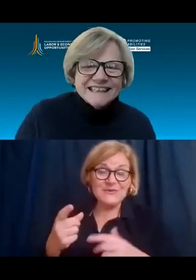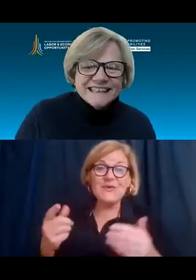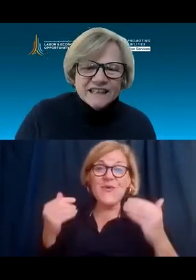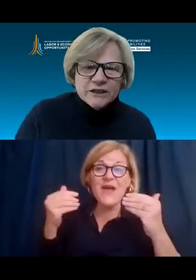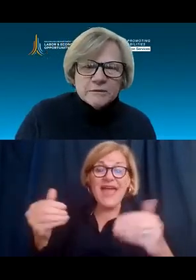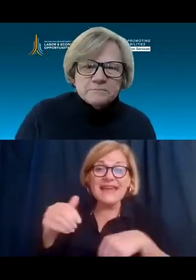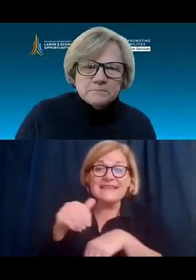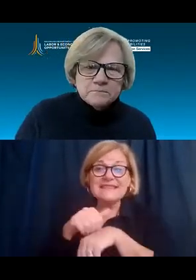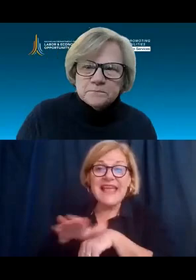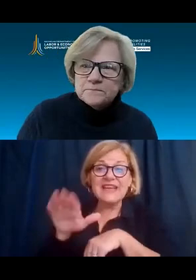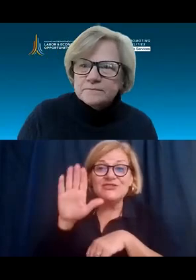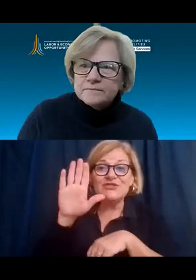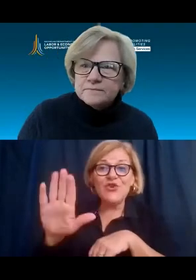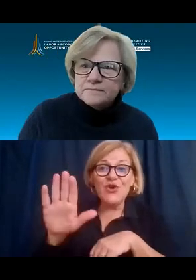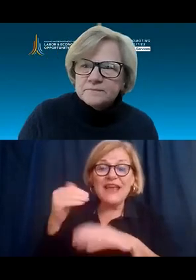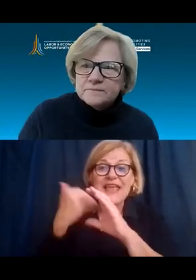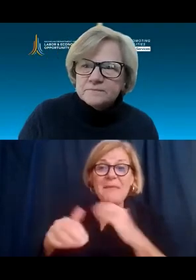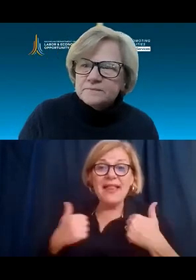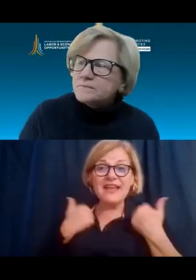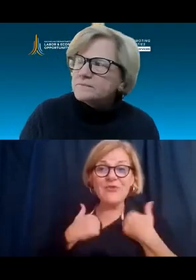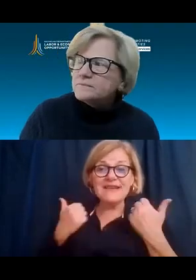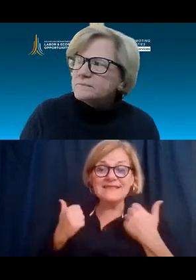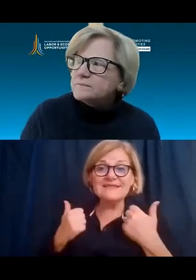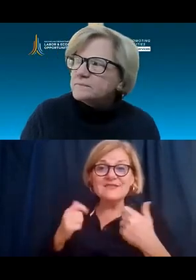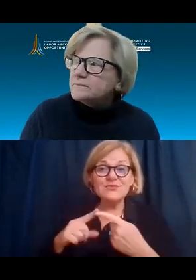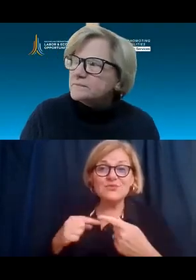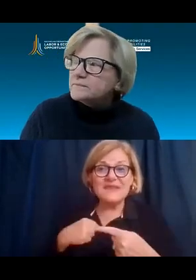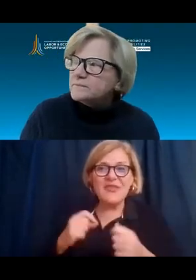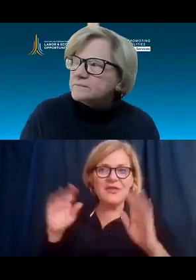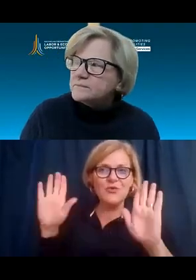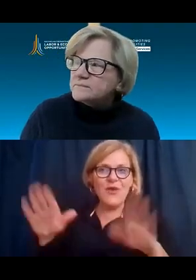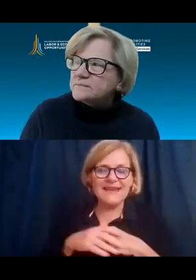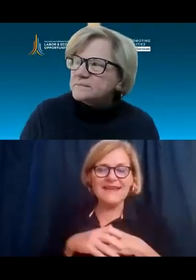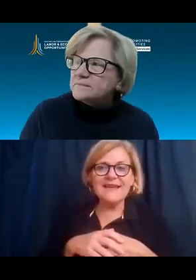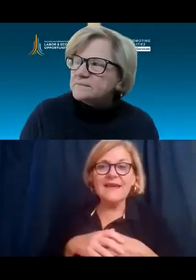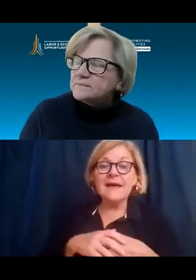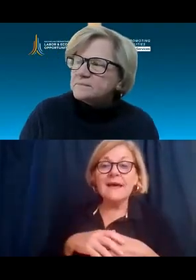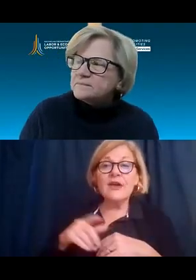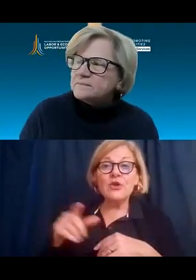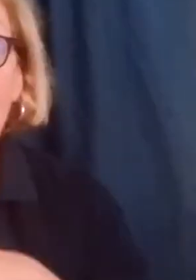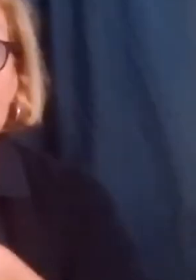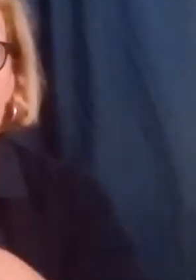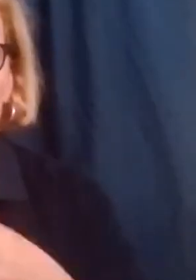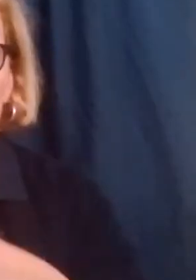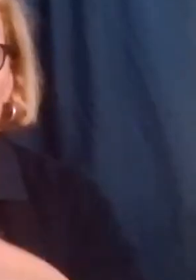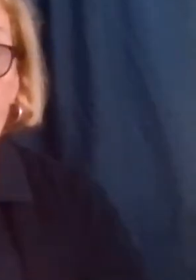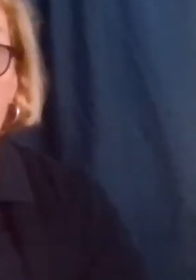and send your email address out to me, it would be great. You can send that to